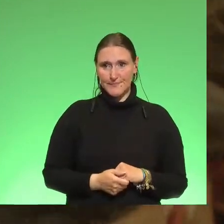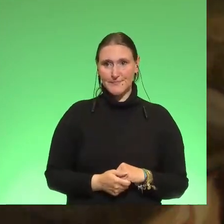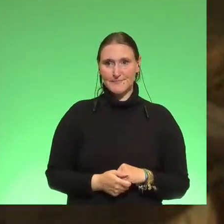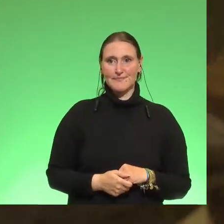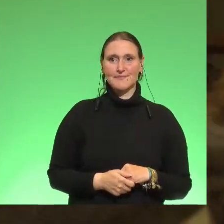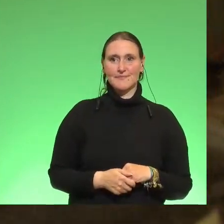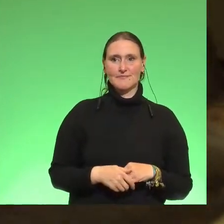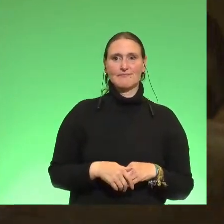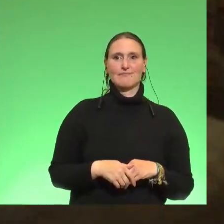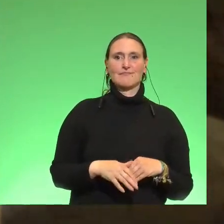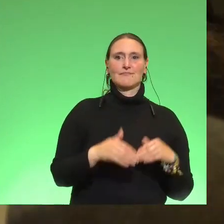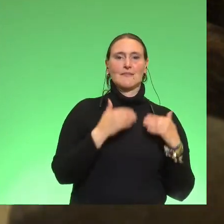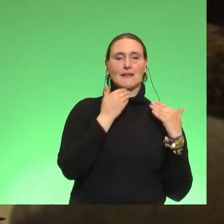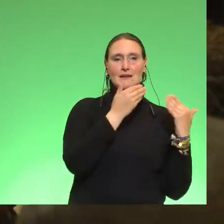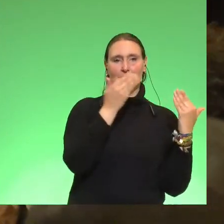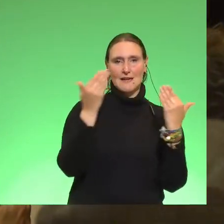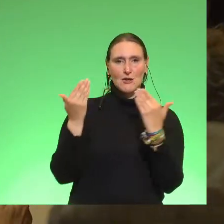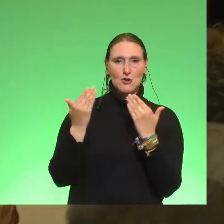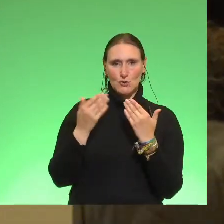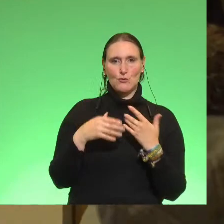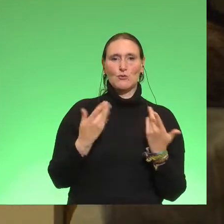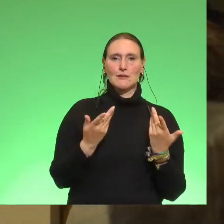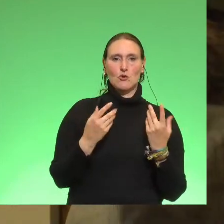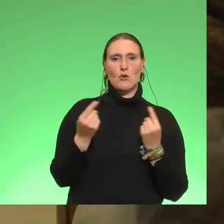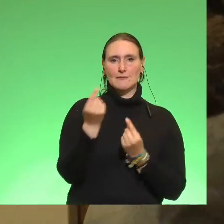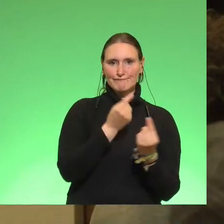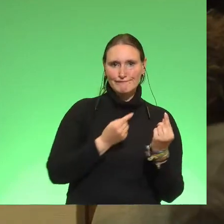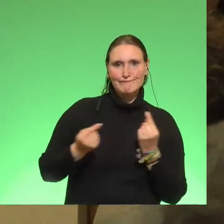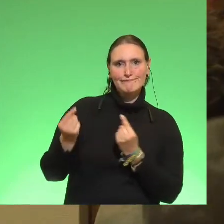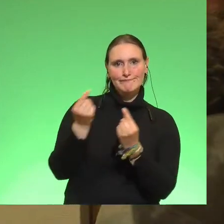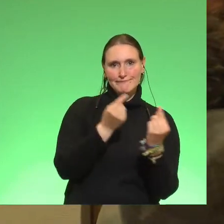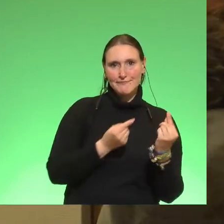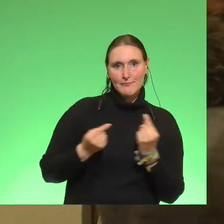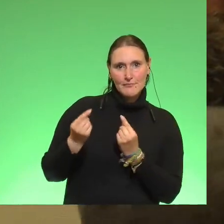Hi, thank you for the nice conversation.